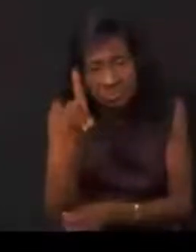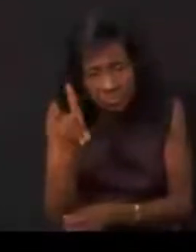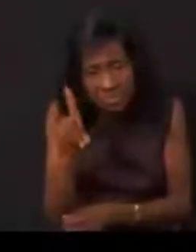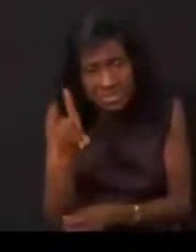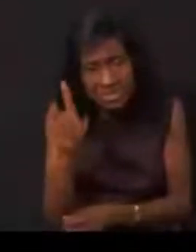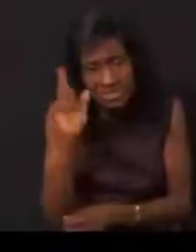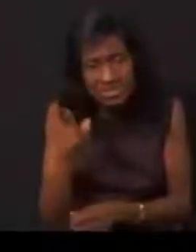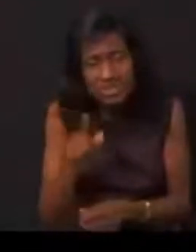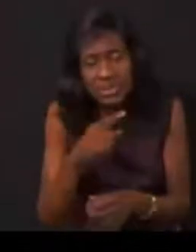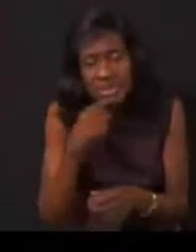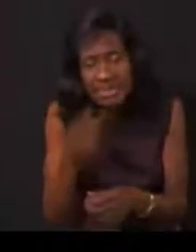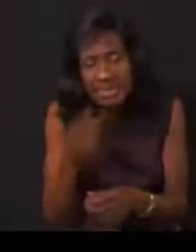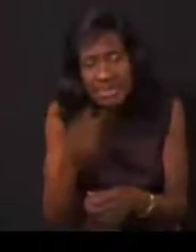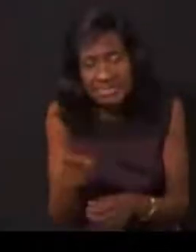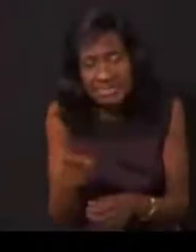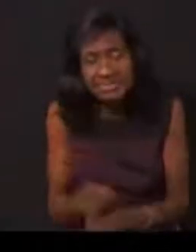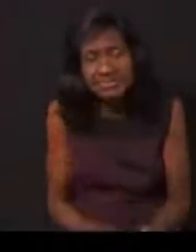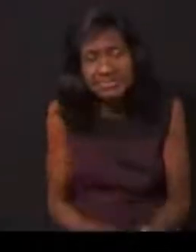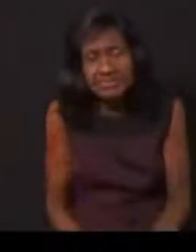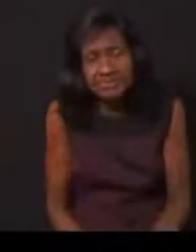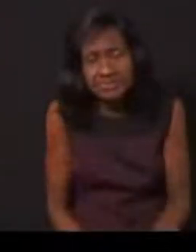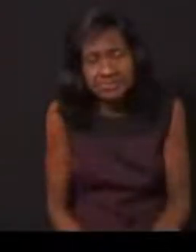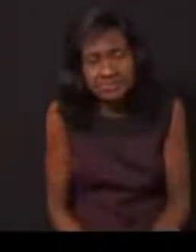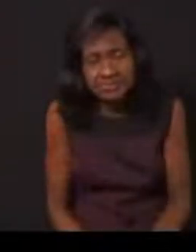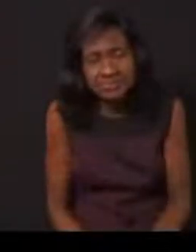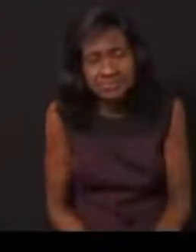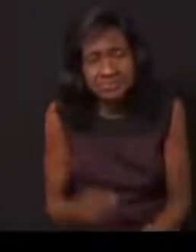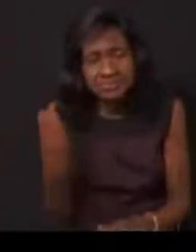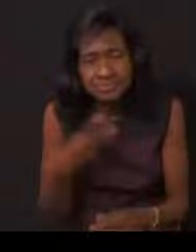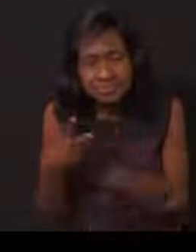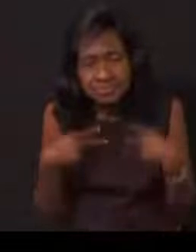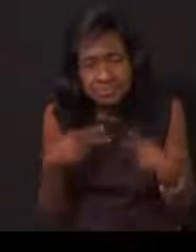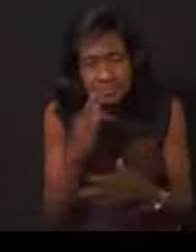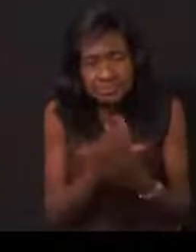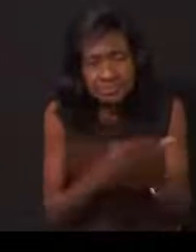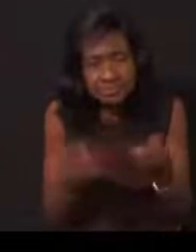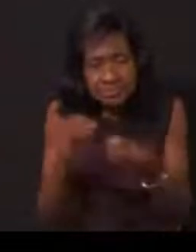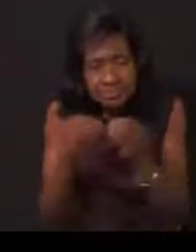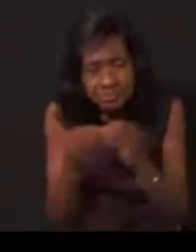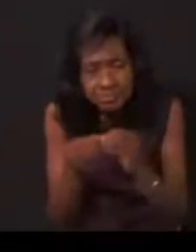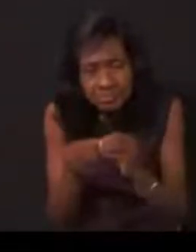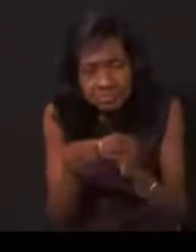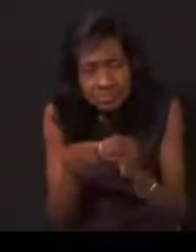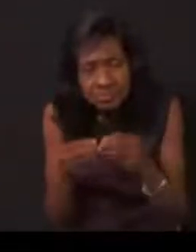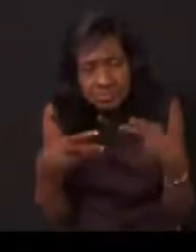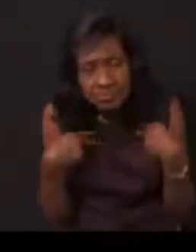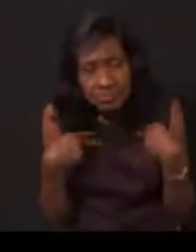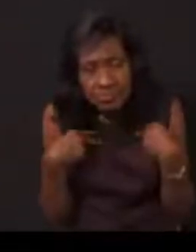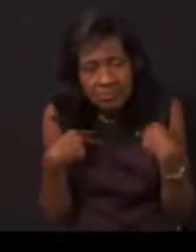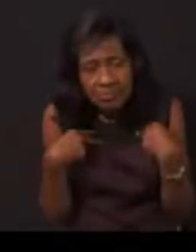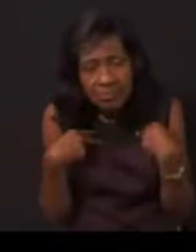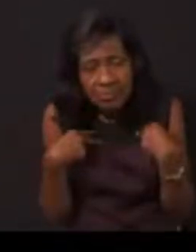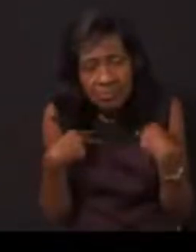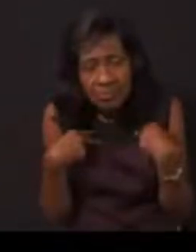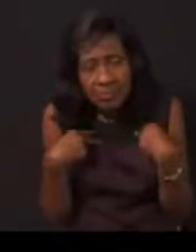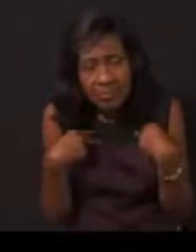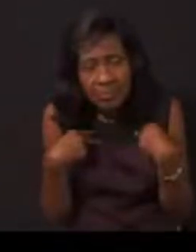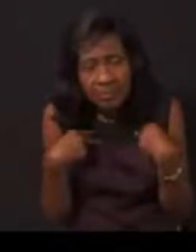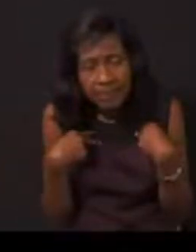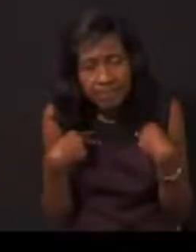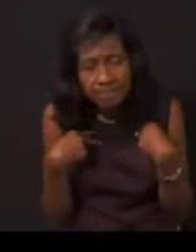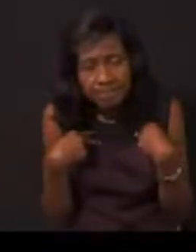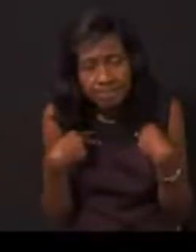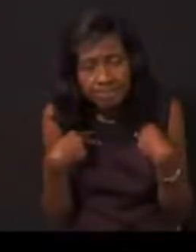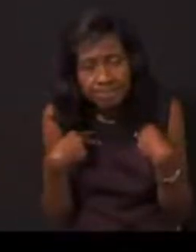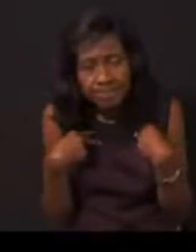you. Hi, good afternoon, Wendy, and thanks. We do have some number. We have add additional personnel, and